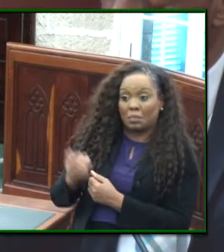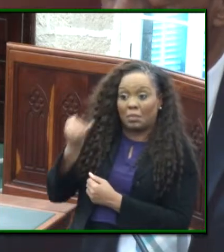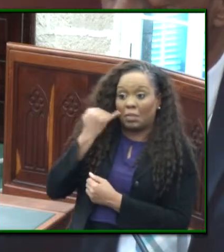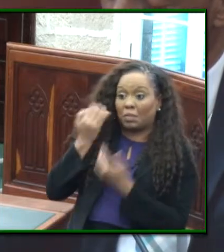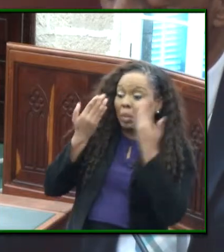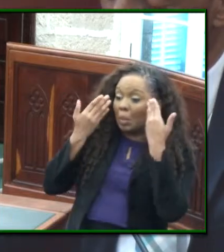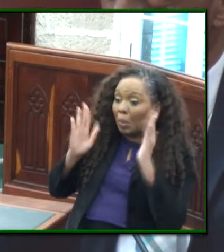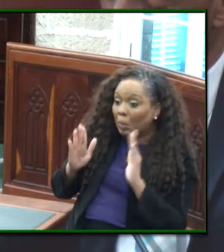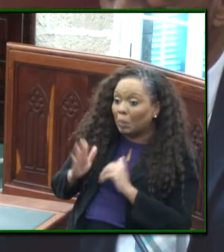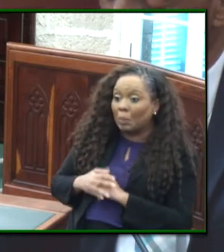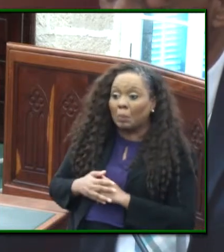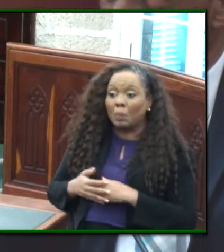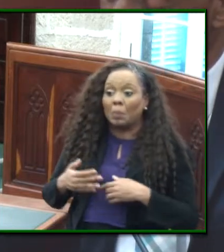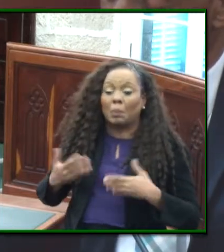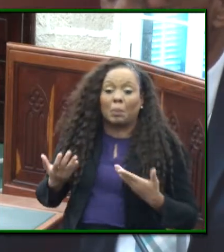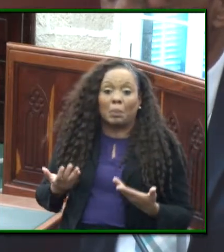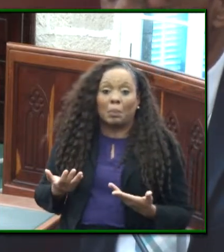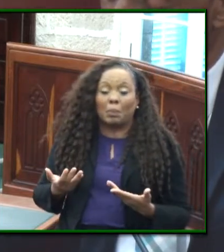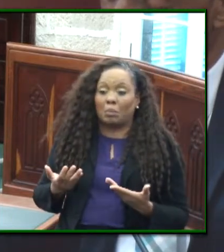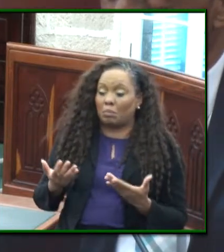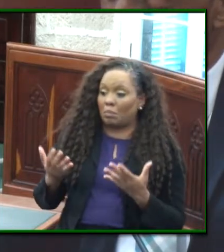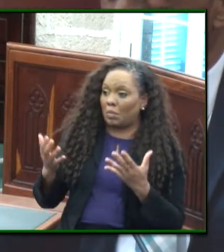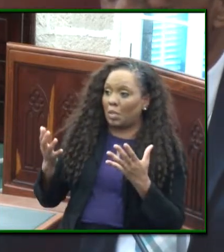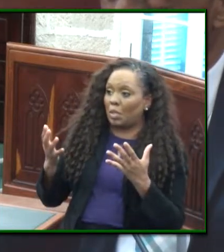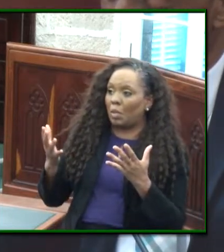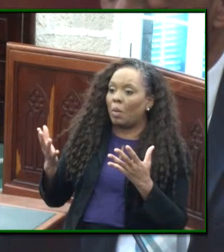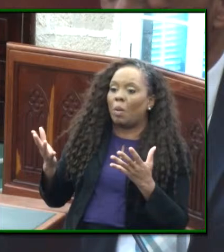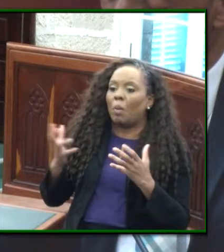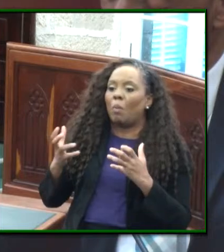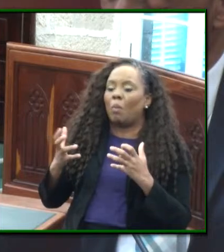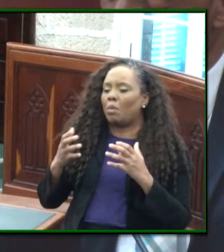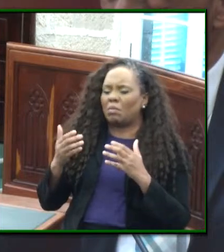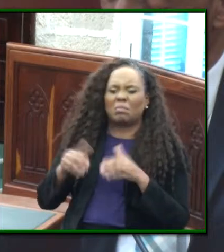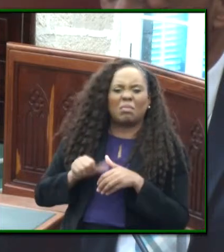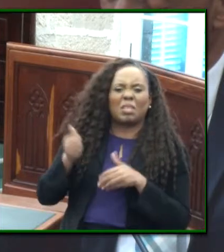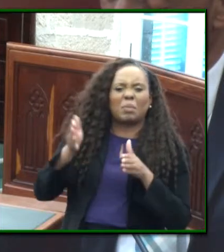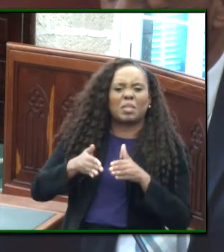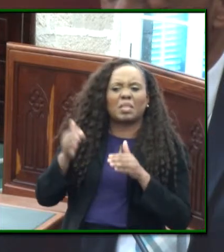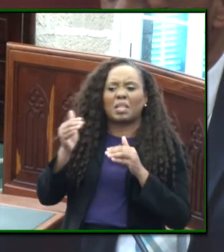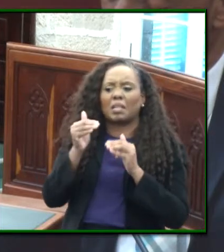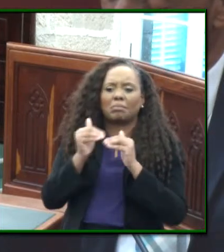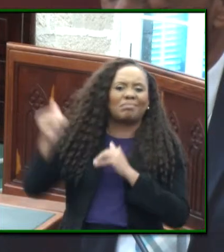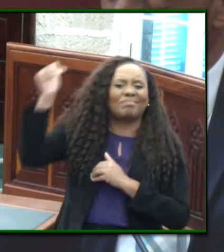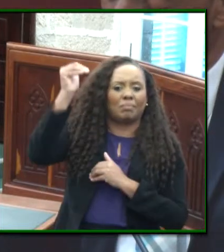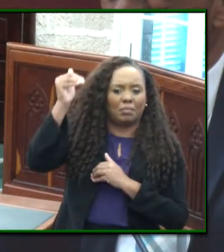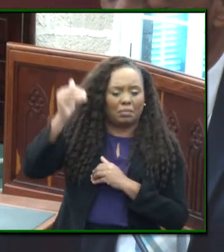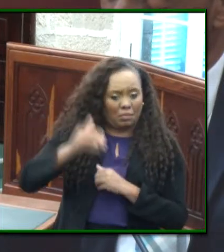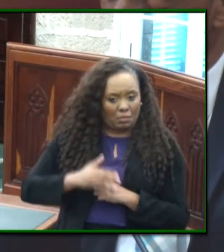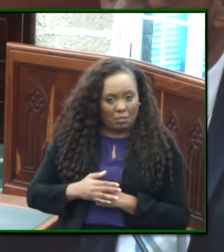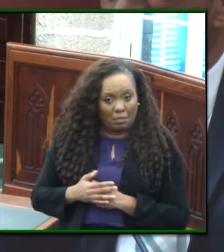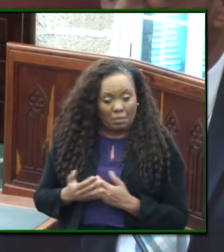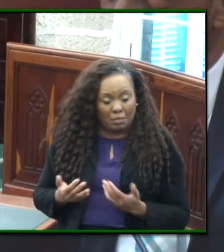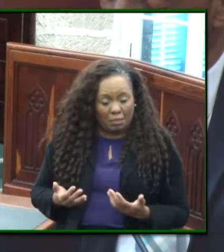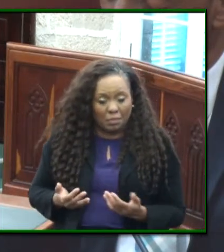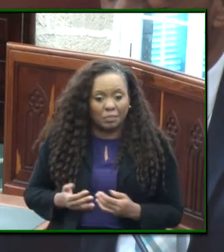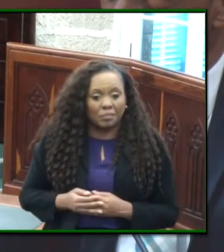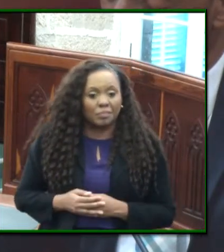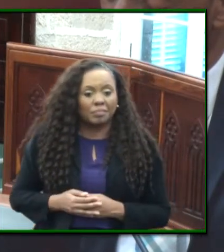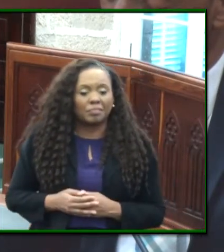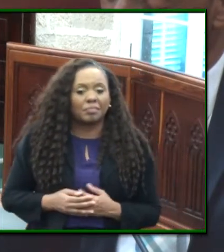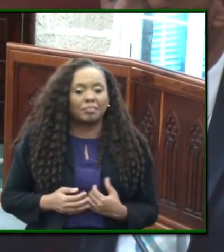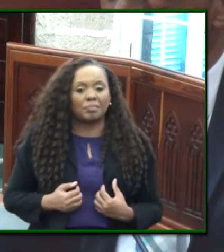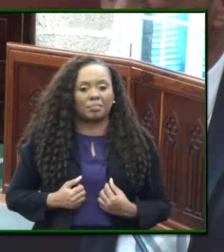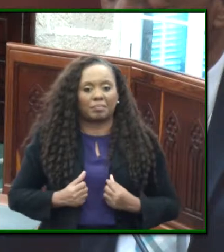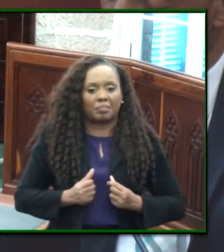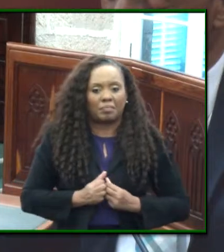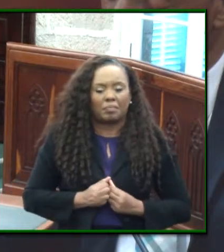we want to be able to go over his head and go straight to the Protective Services Commission. So there is room